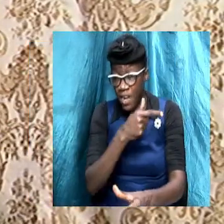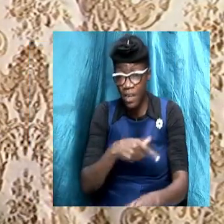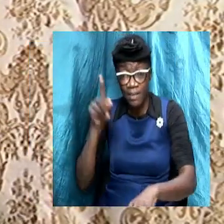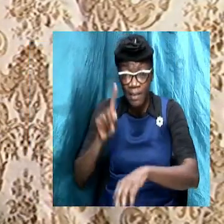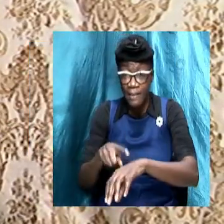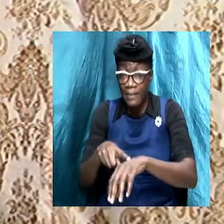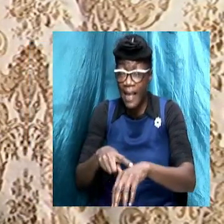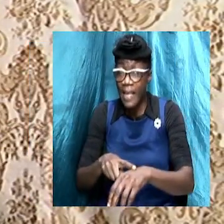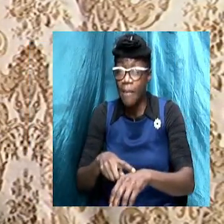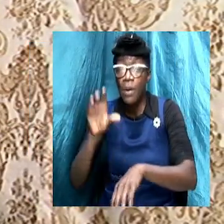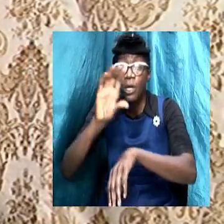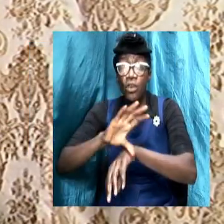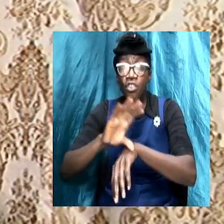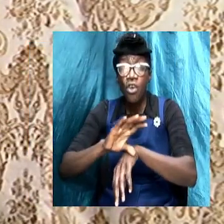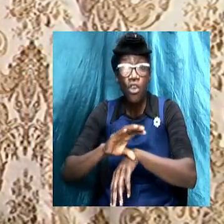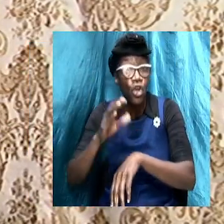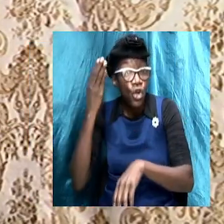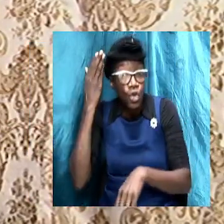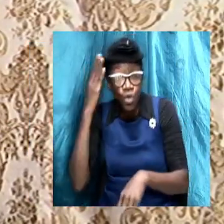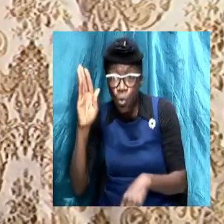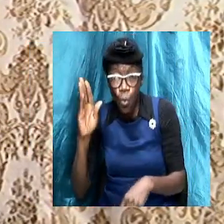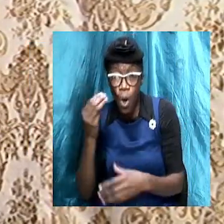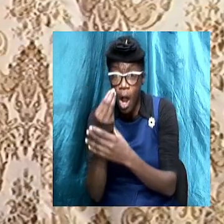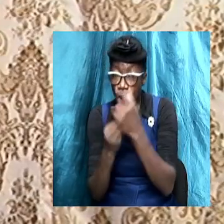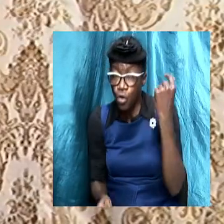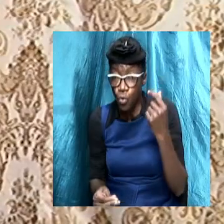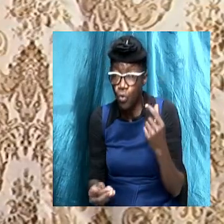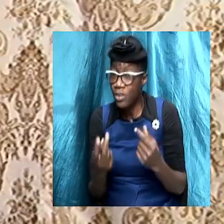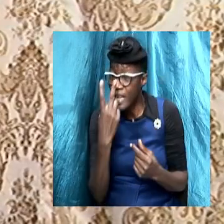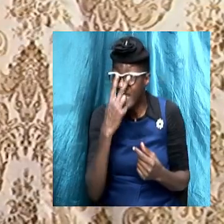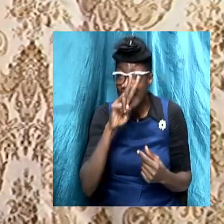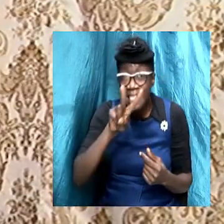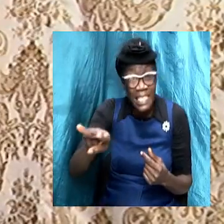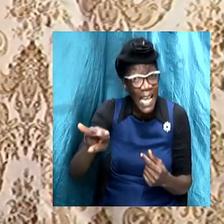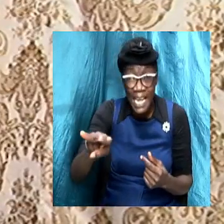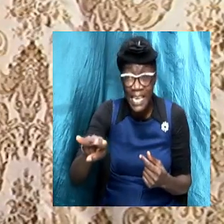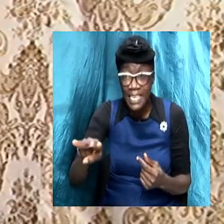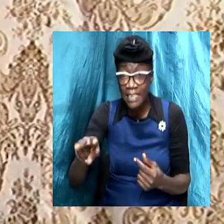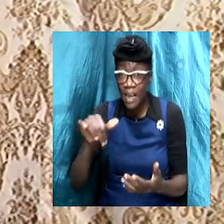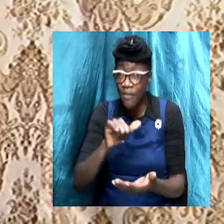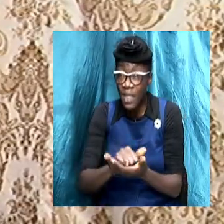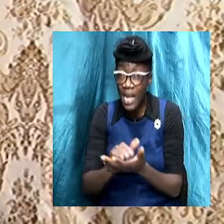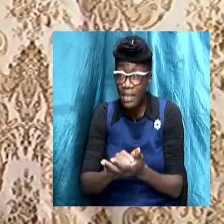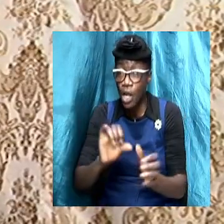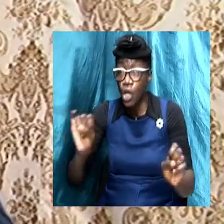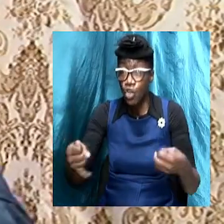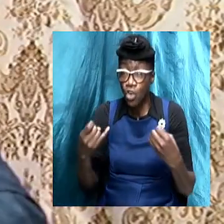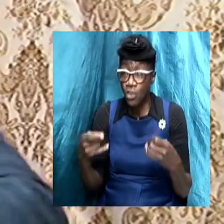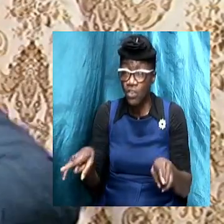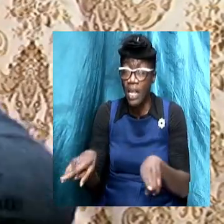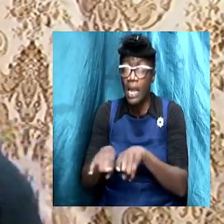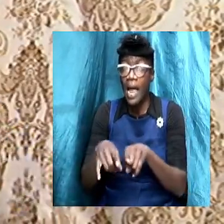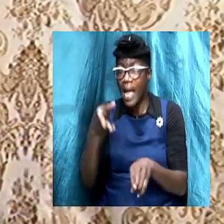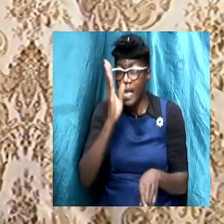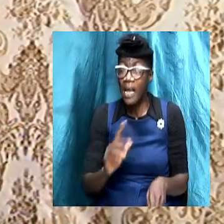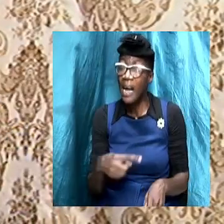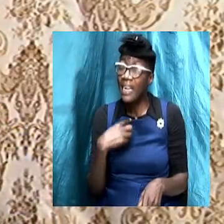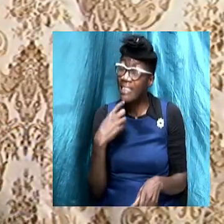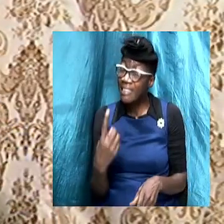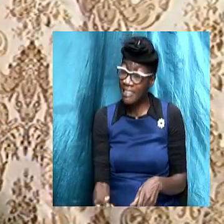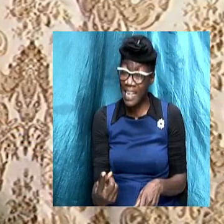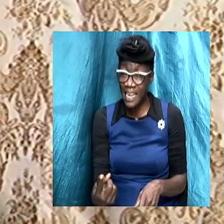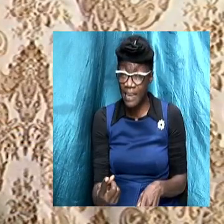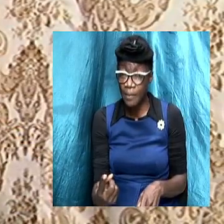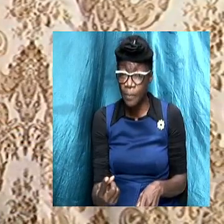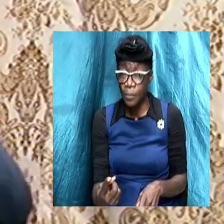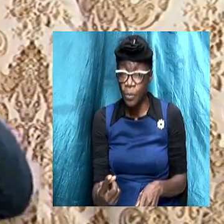and never lose sight of that. Because if we lose sight of this, just like God said, if we lose sight of our godly heritage,